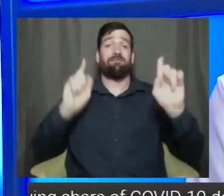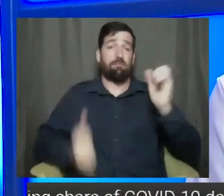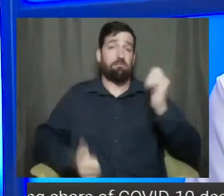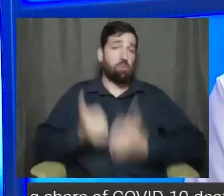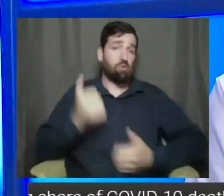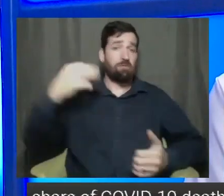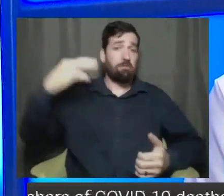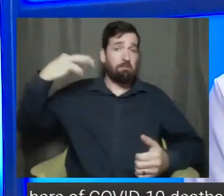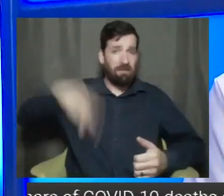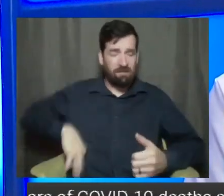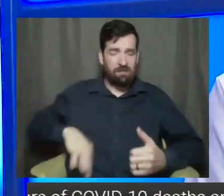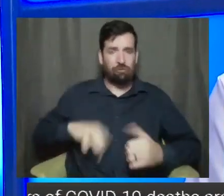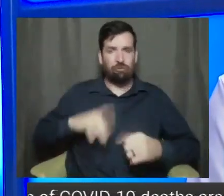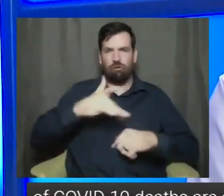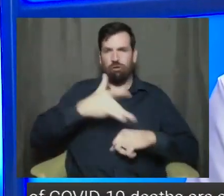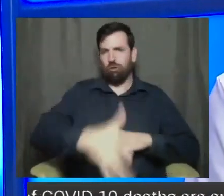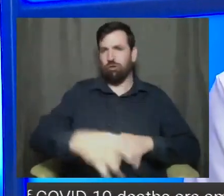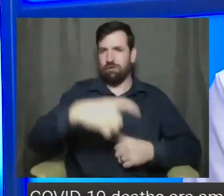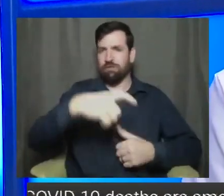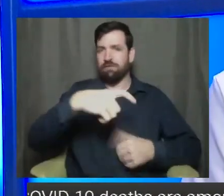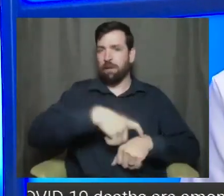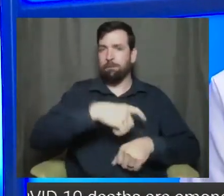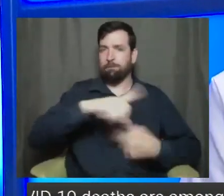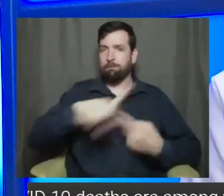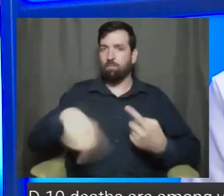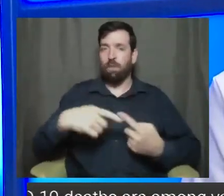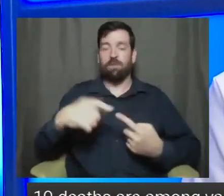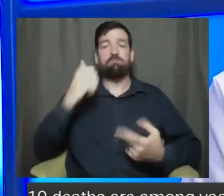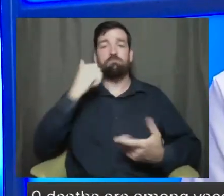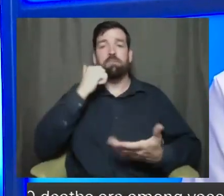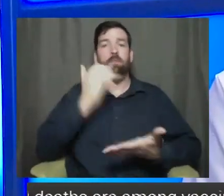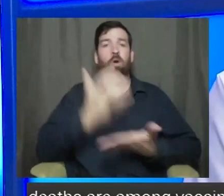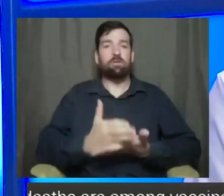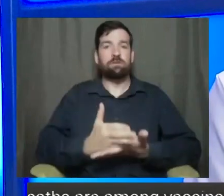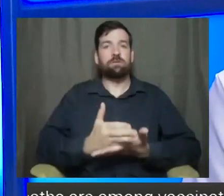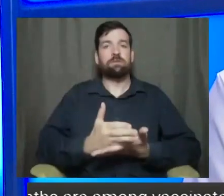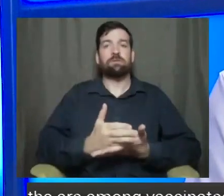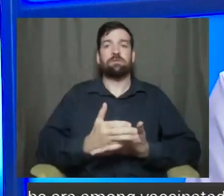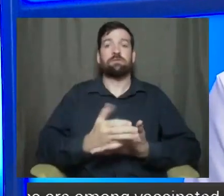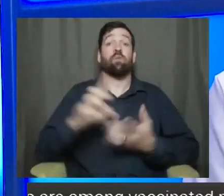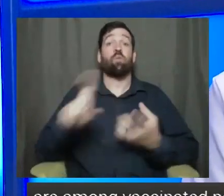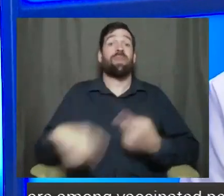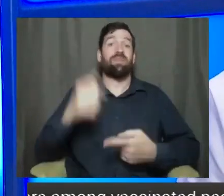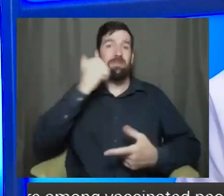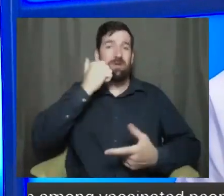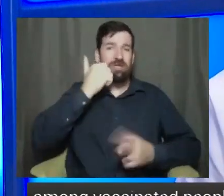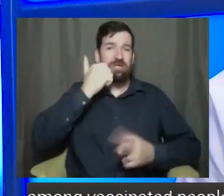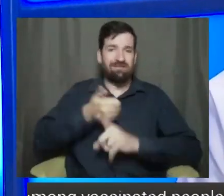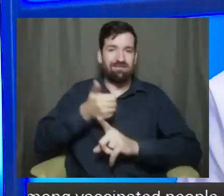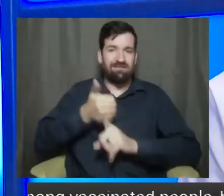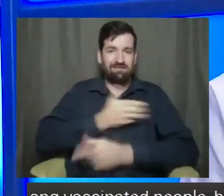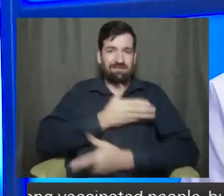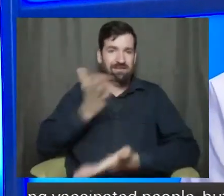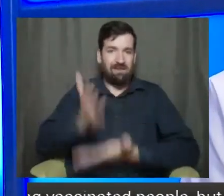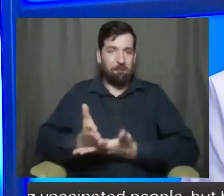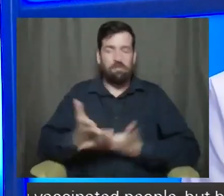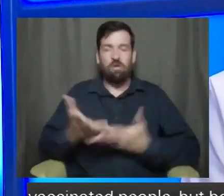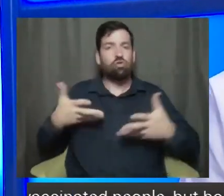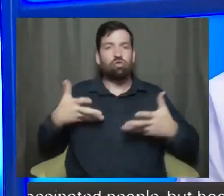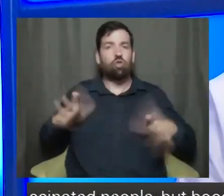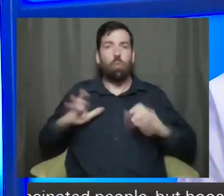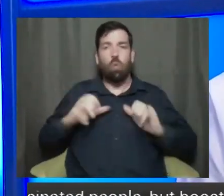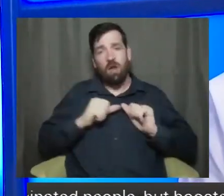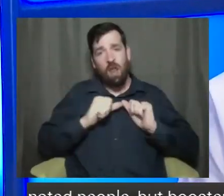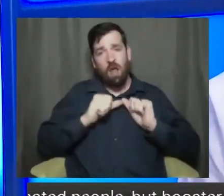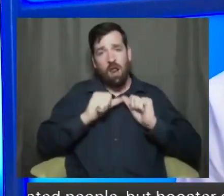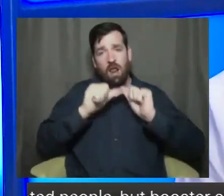early time around menopause, so around the time that periods are stopping. And we don't generally want to continue it for years and years